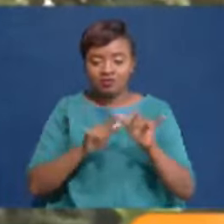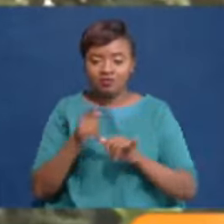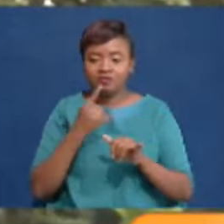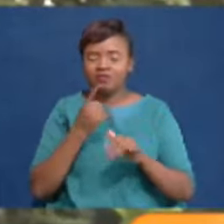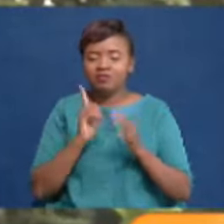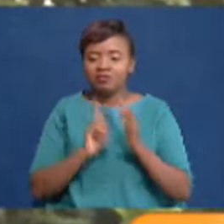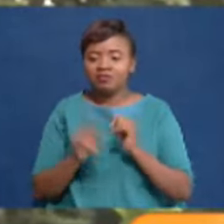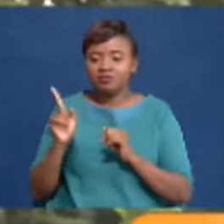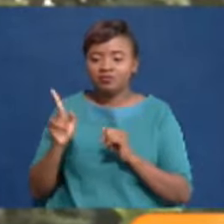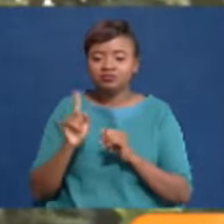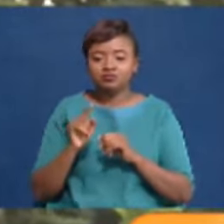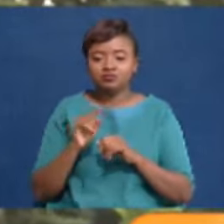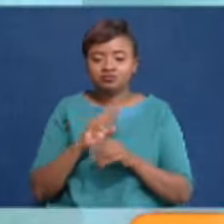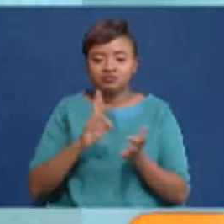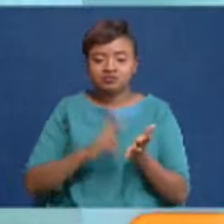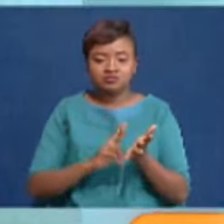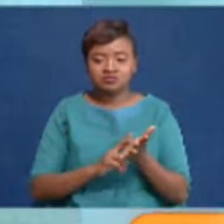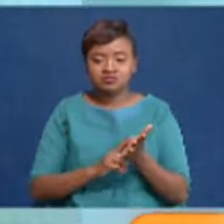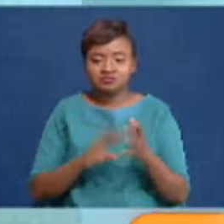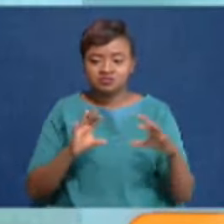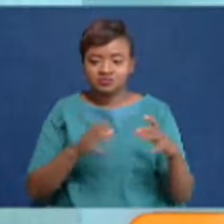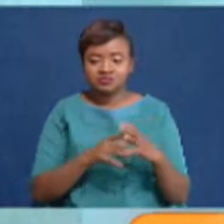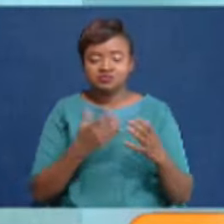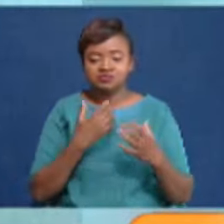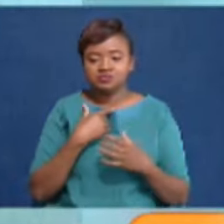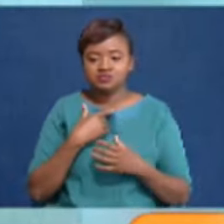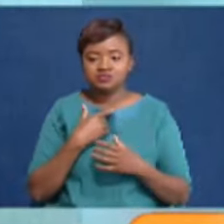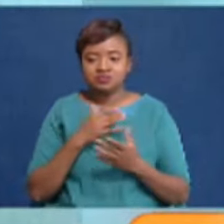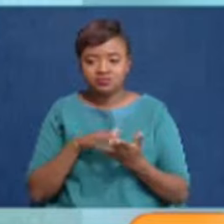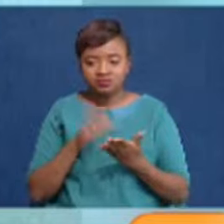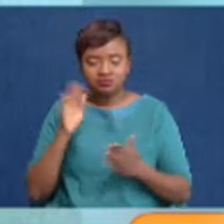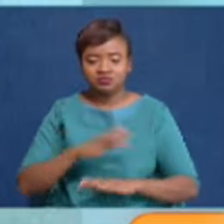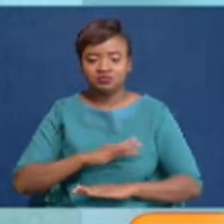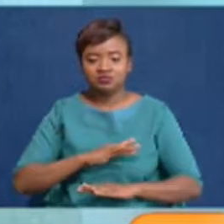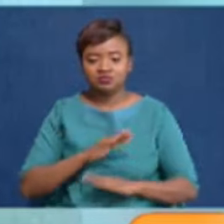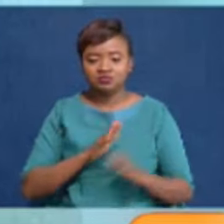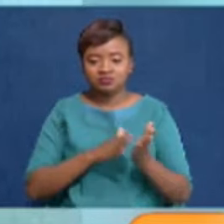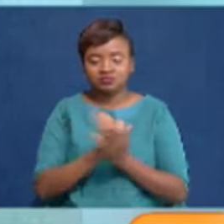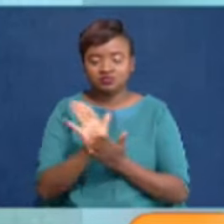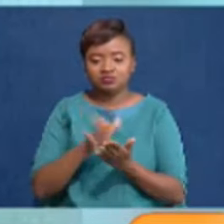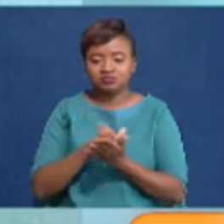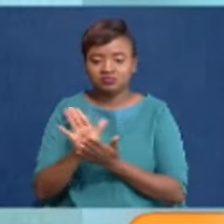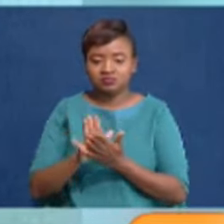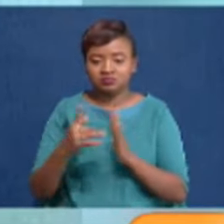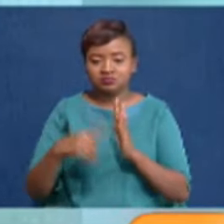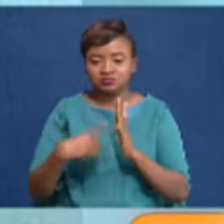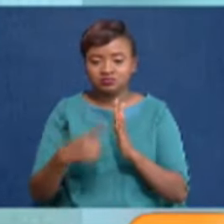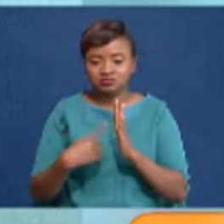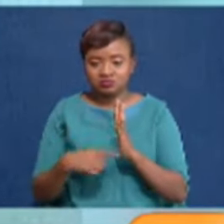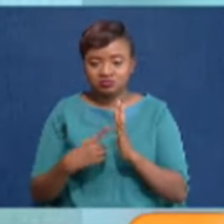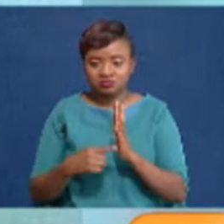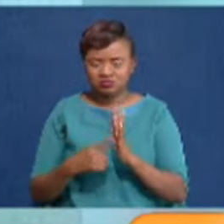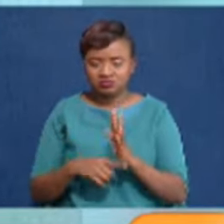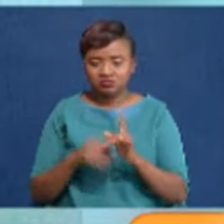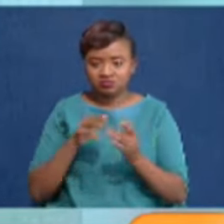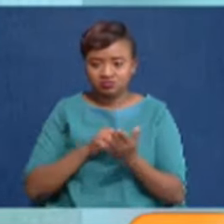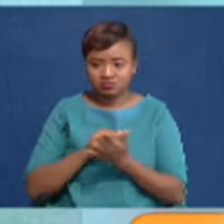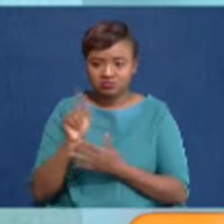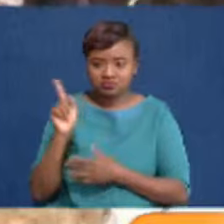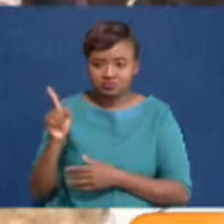Bureau had acquired a modern printer to process the third generation ID cards, which feature a microchip